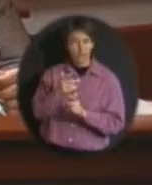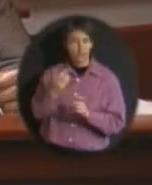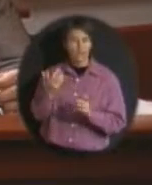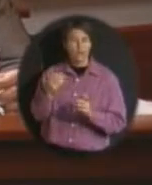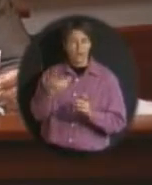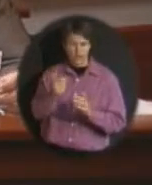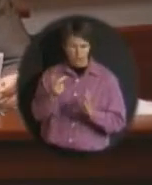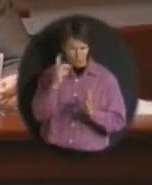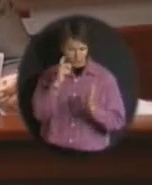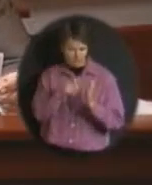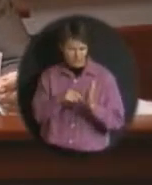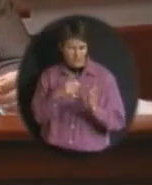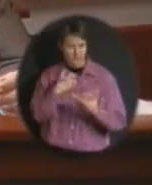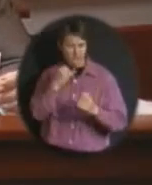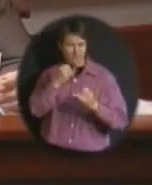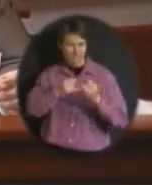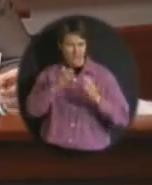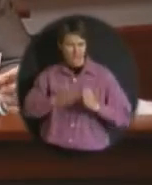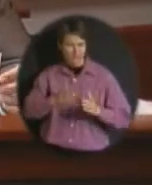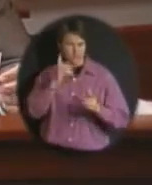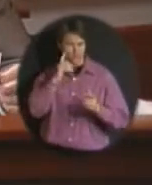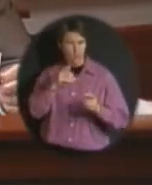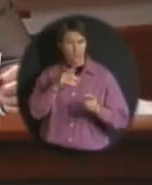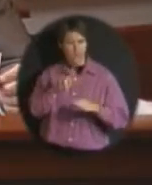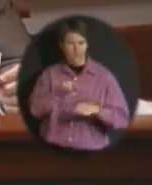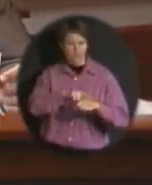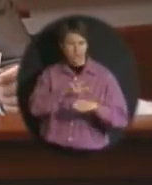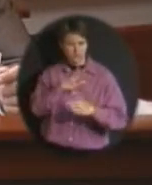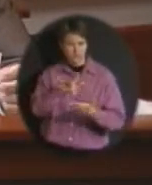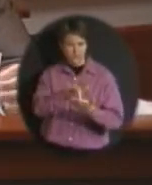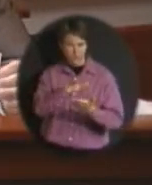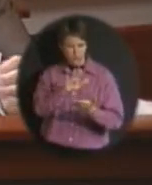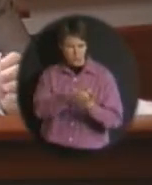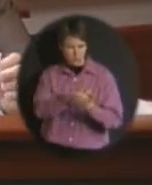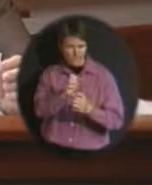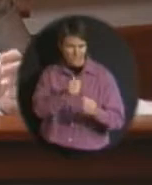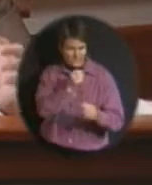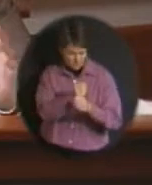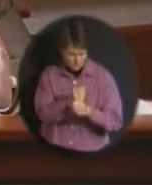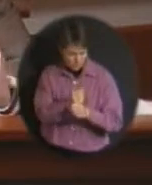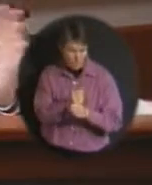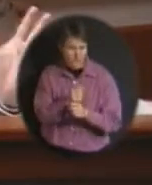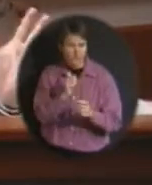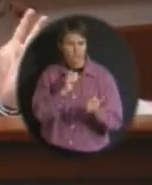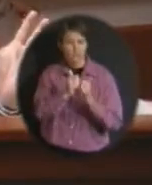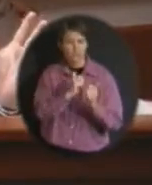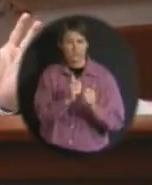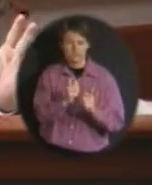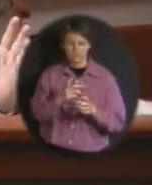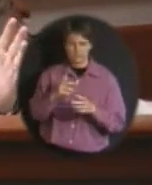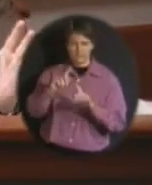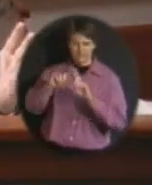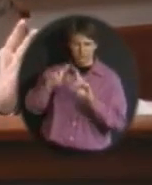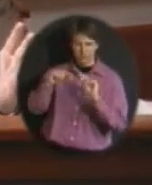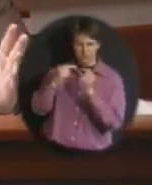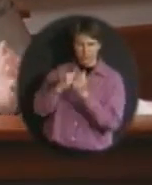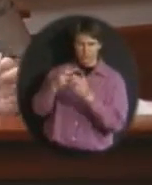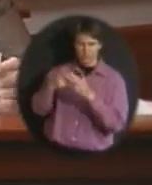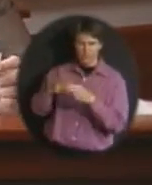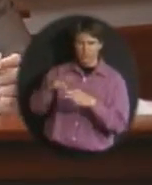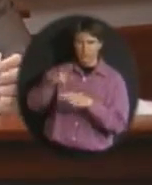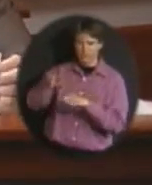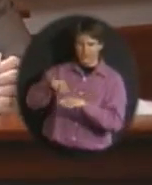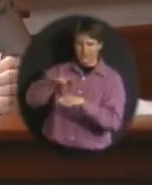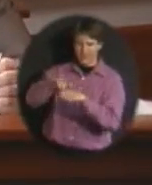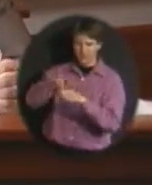recognition that they've been named a finalist in the National Middle School of the Year competition, and this is being named by a different group. It's the National